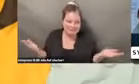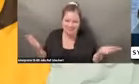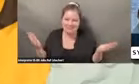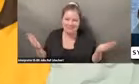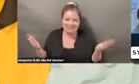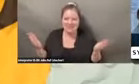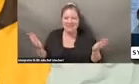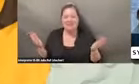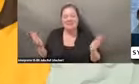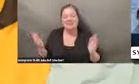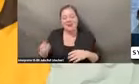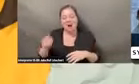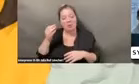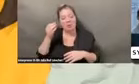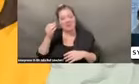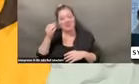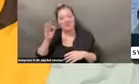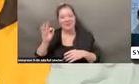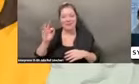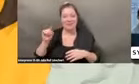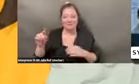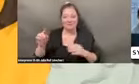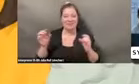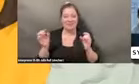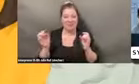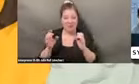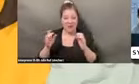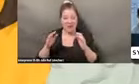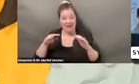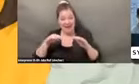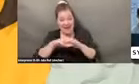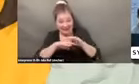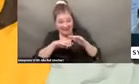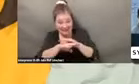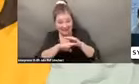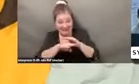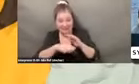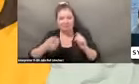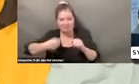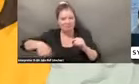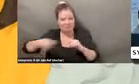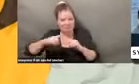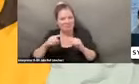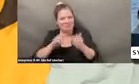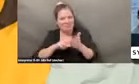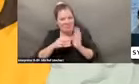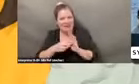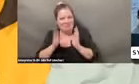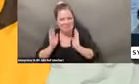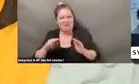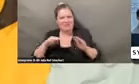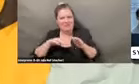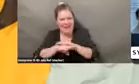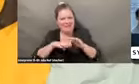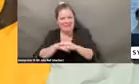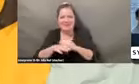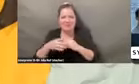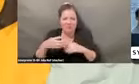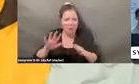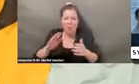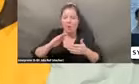if the feedback mechanism is accessible, then actually it should be accessible for kind of any user